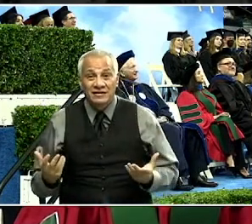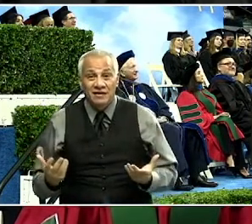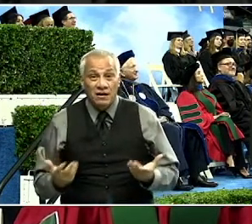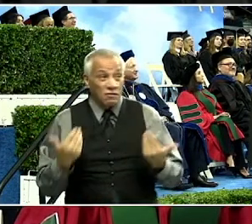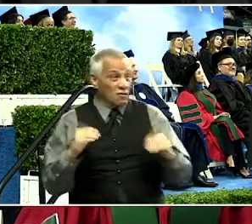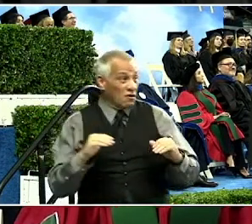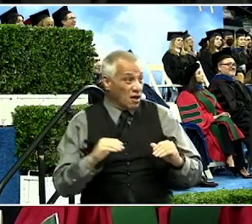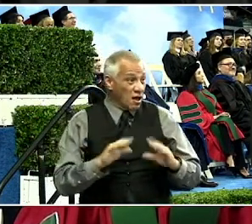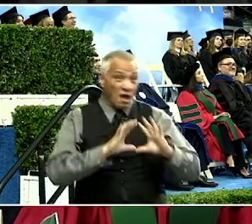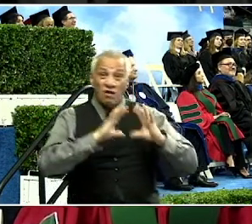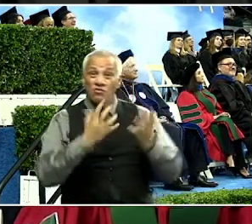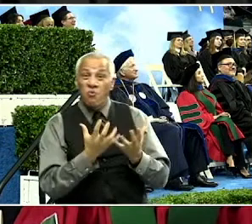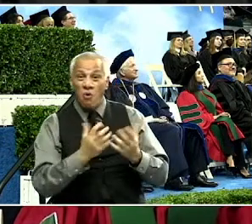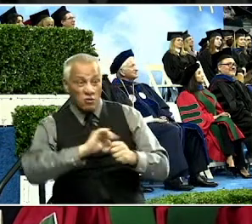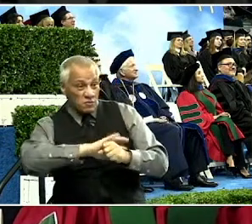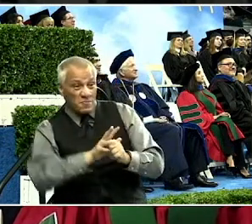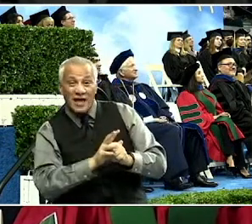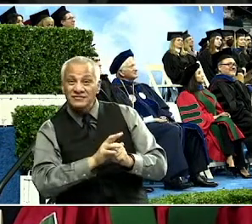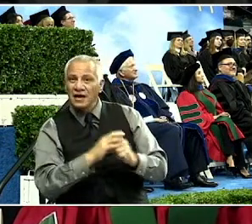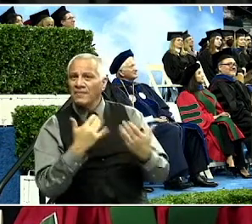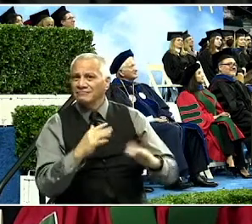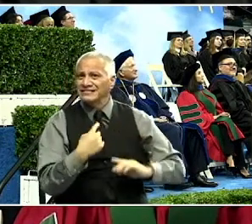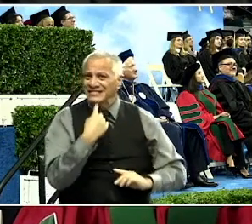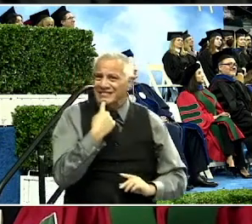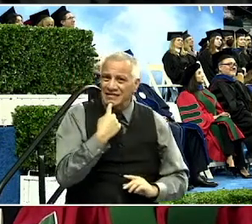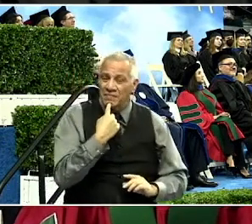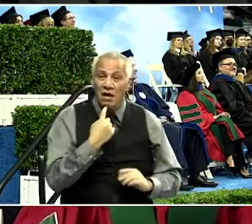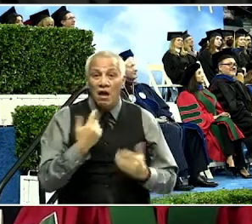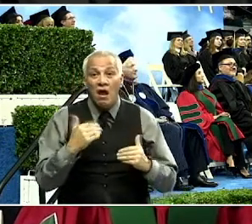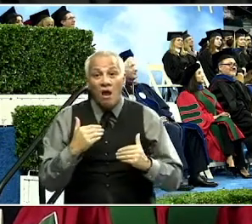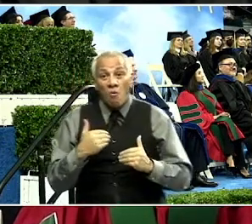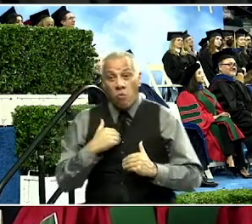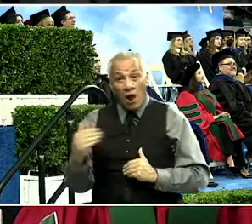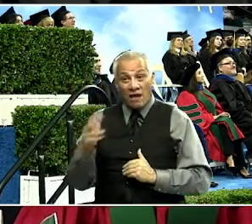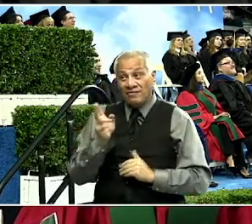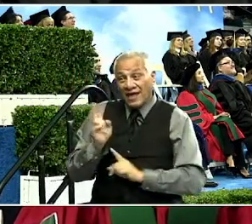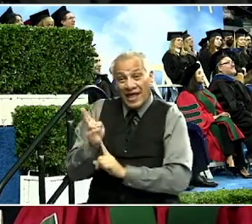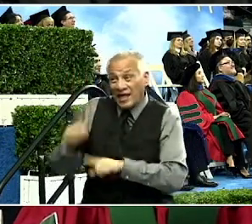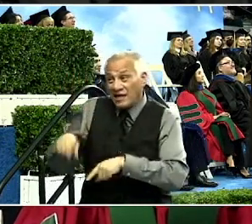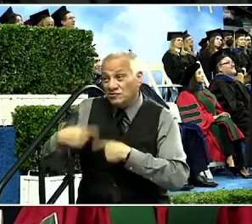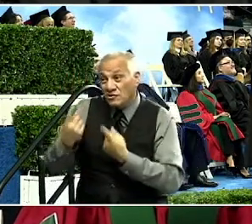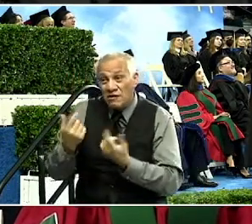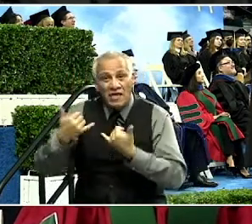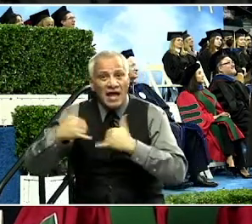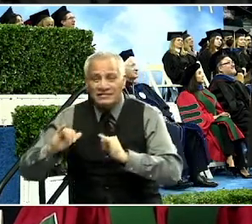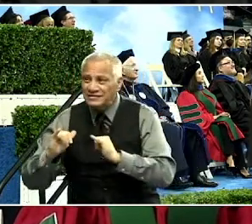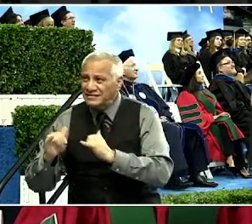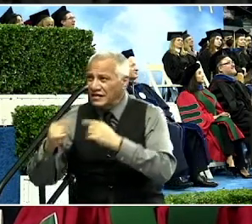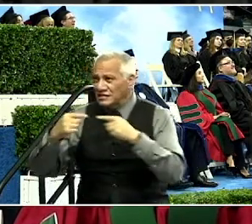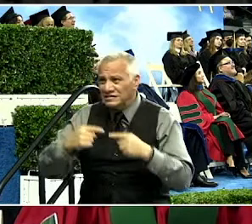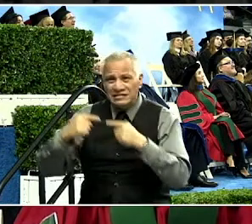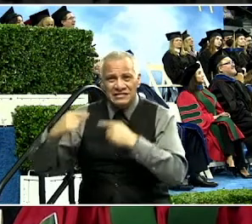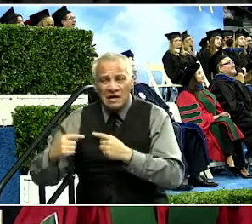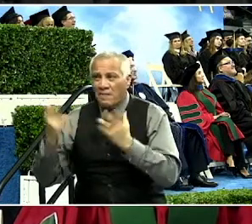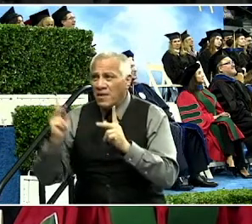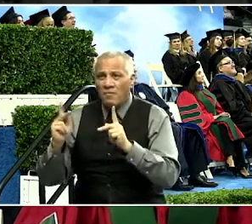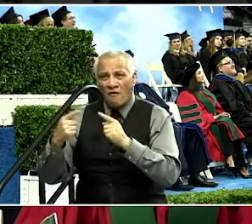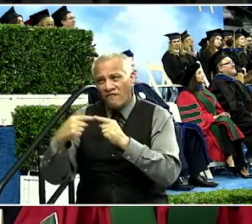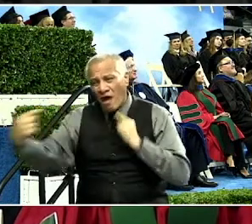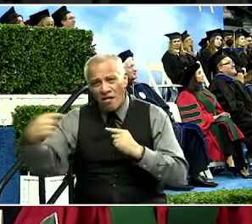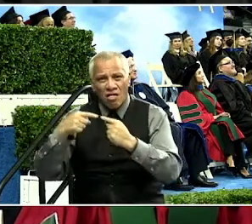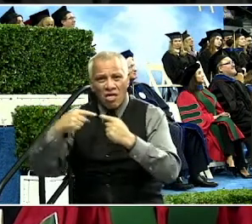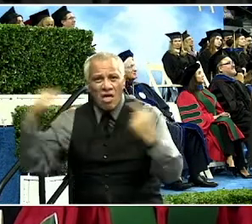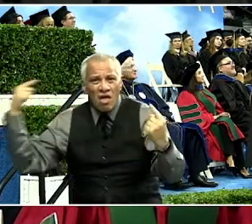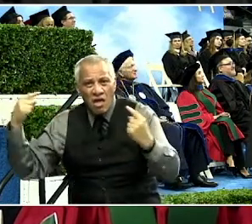of a worldwide pandemic. You made it through a period of our history that continues to be rife with division,